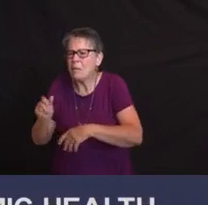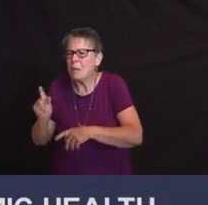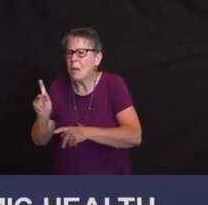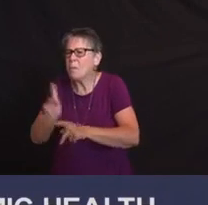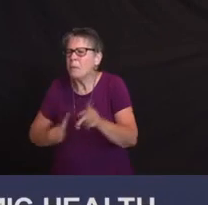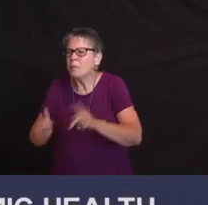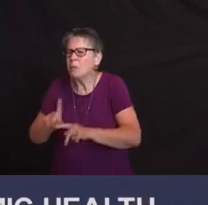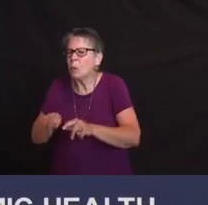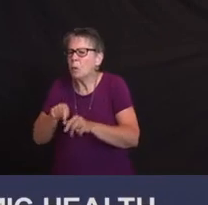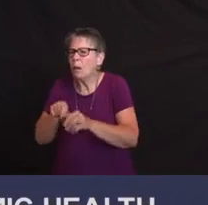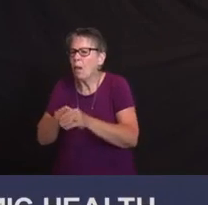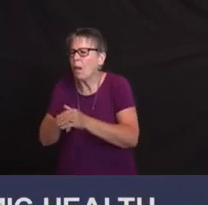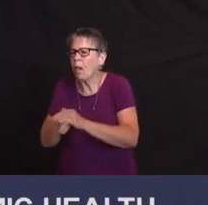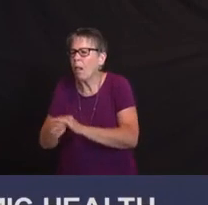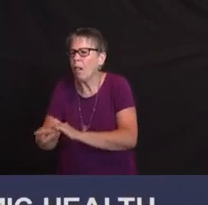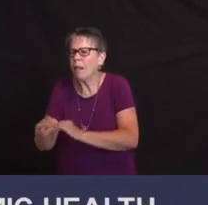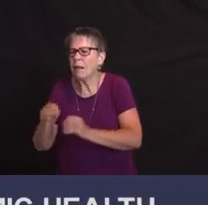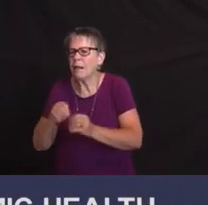And folks are,